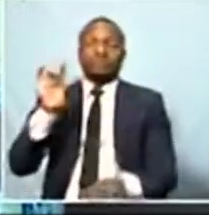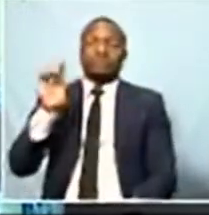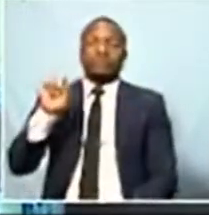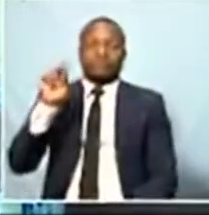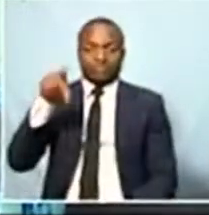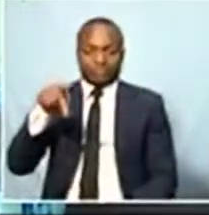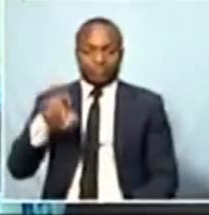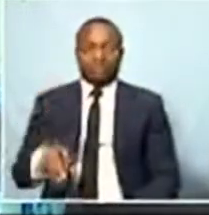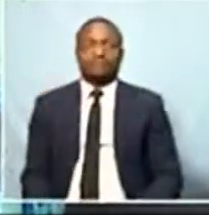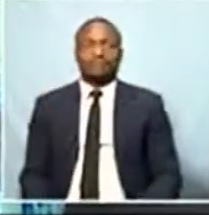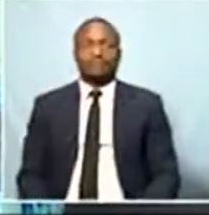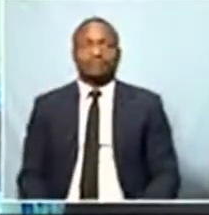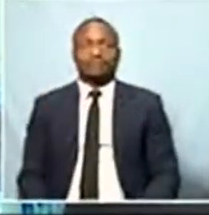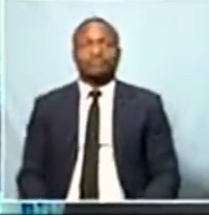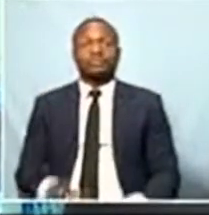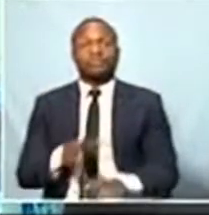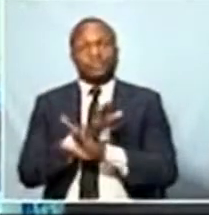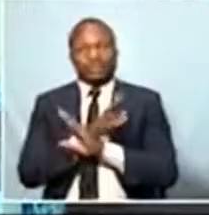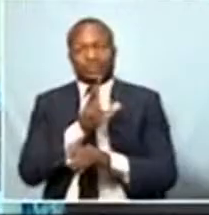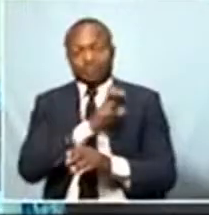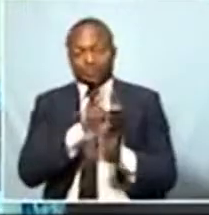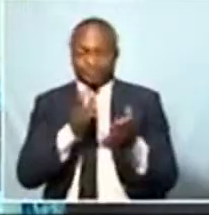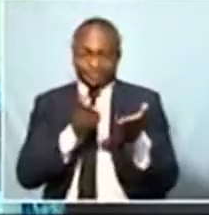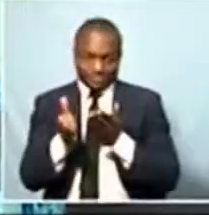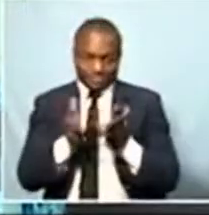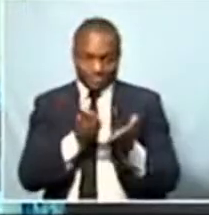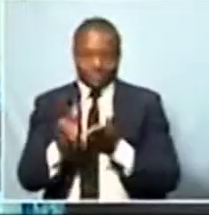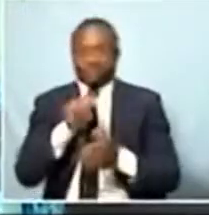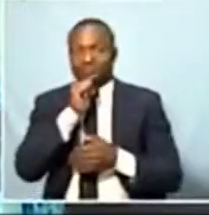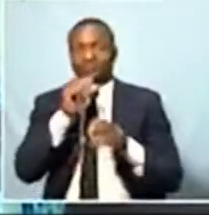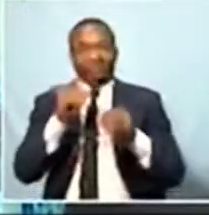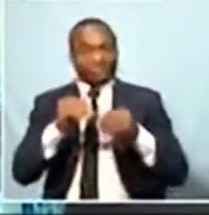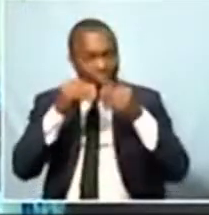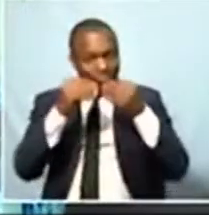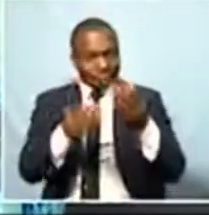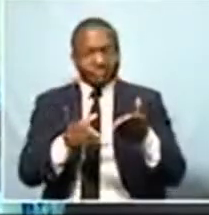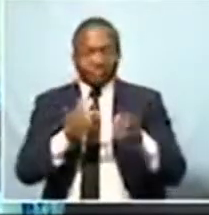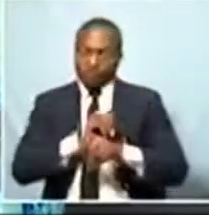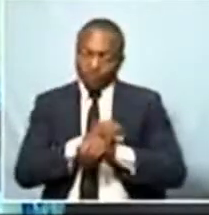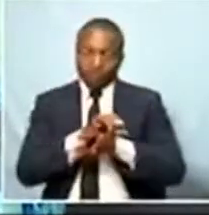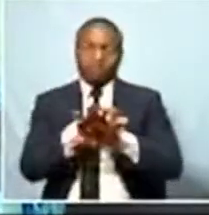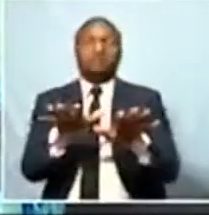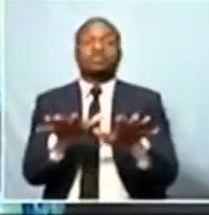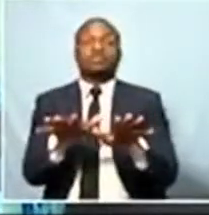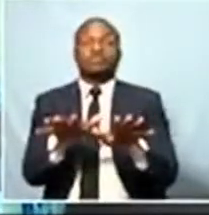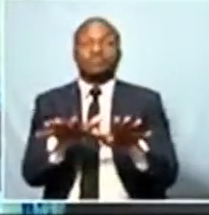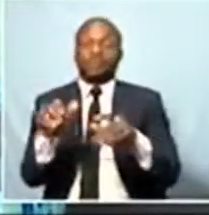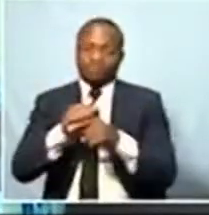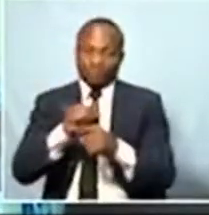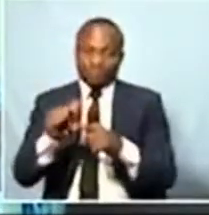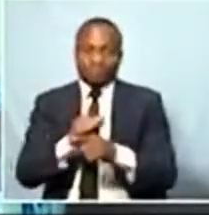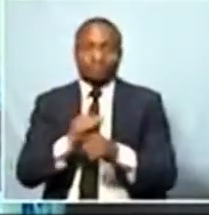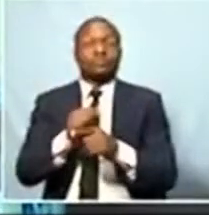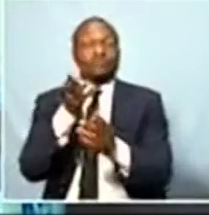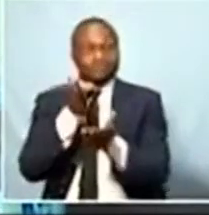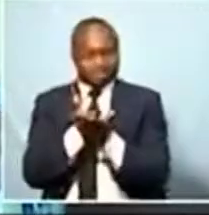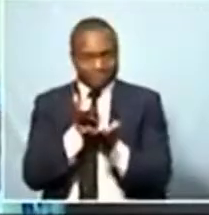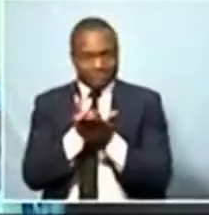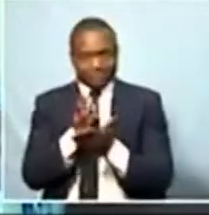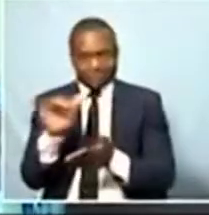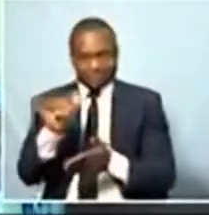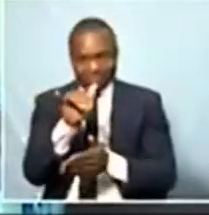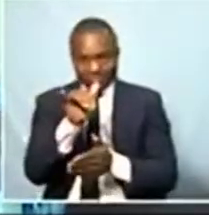Development Plan. However, the Zambia Police Service Commission has not provided for the dissemination and training of the proposed